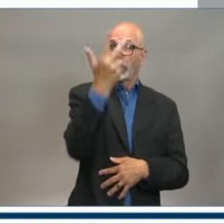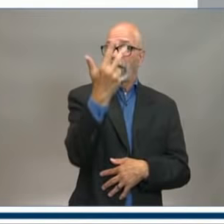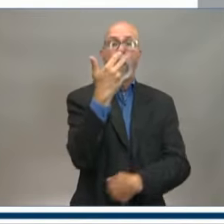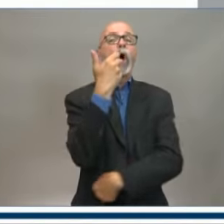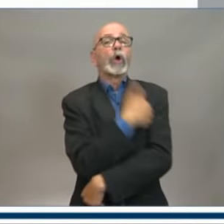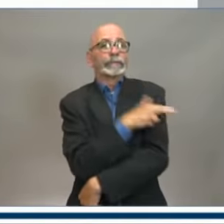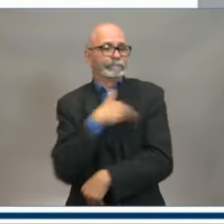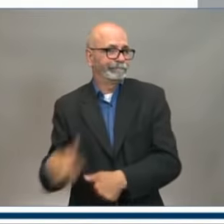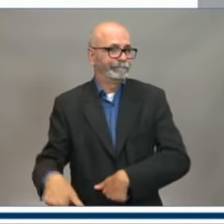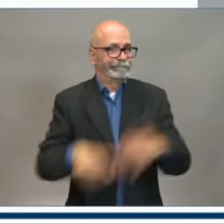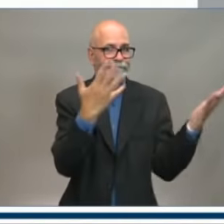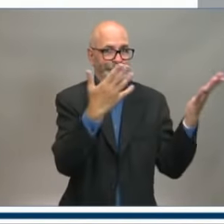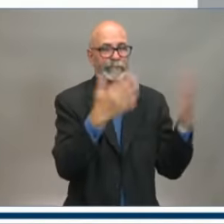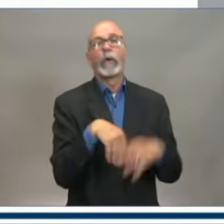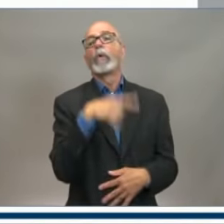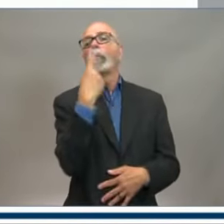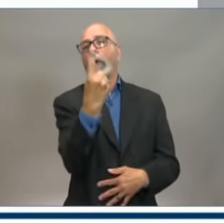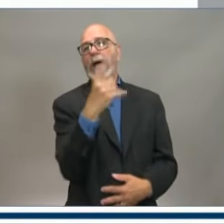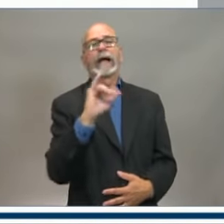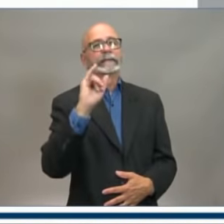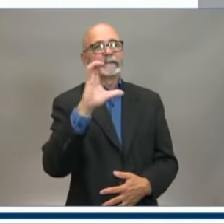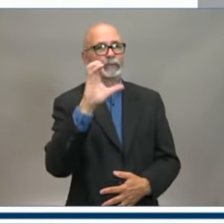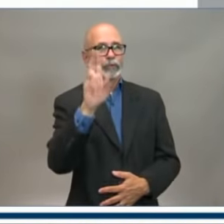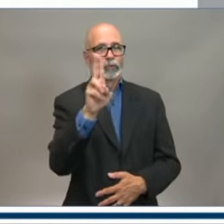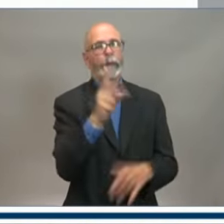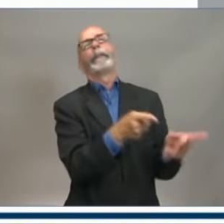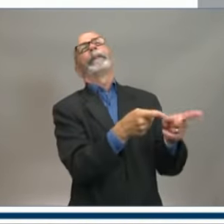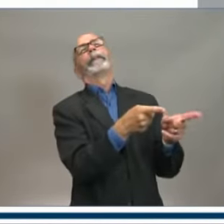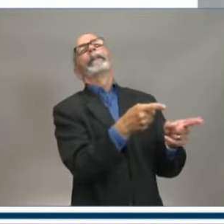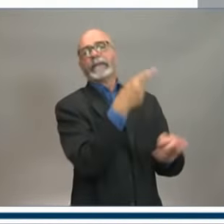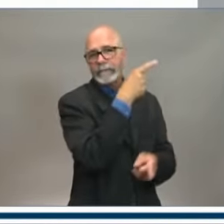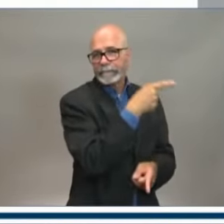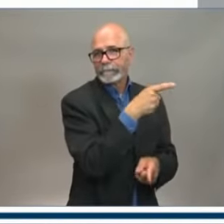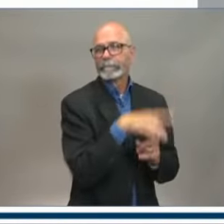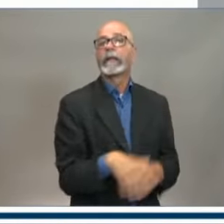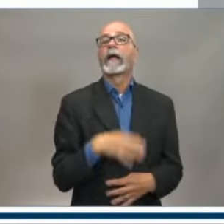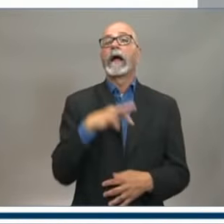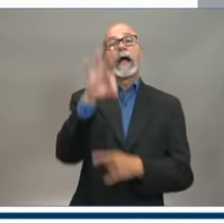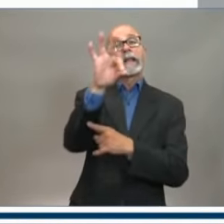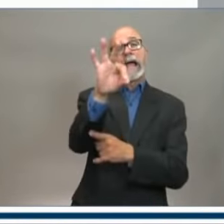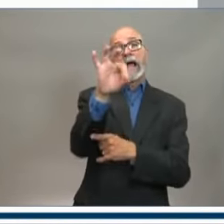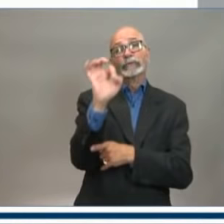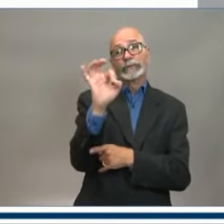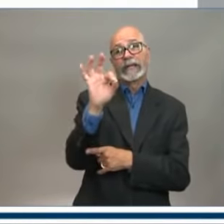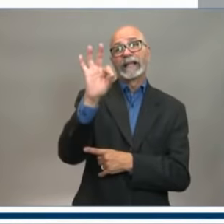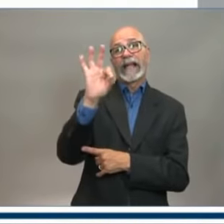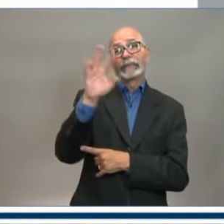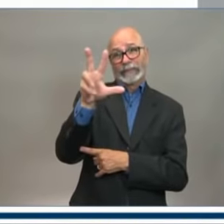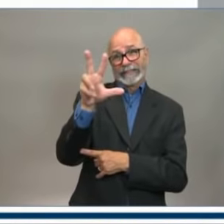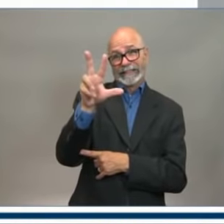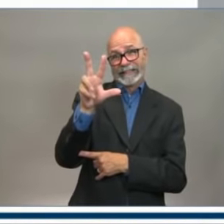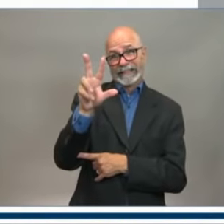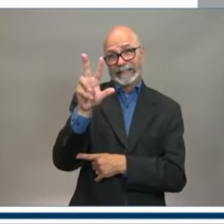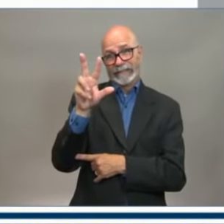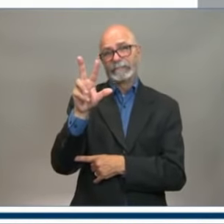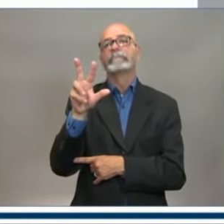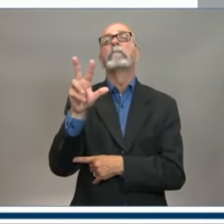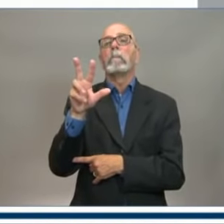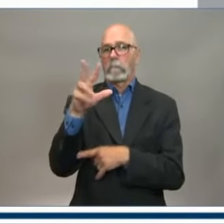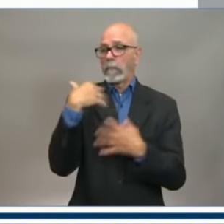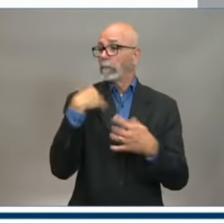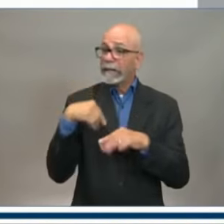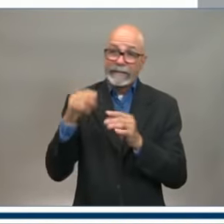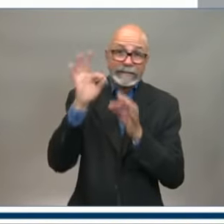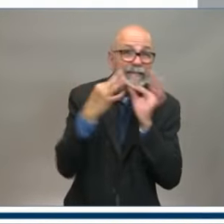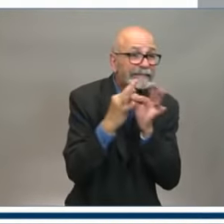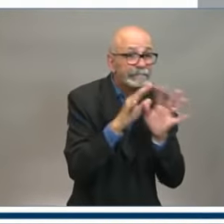ICU, individuals with COVID-19. We now have 993 people who have a COVID-19 infection but have